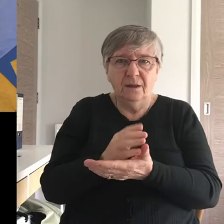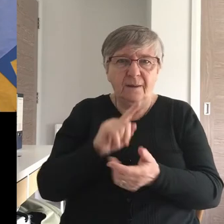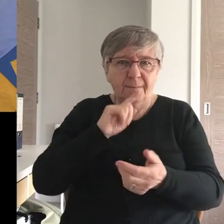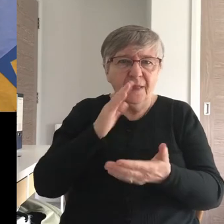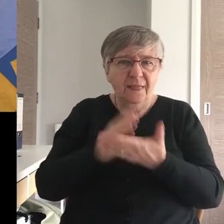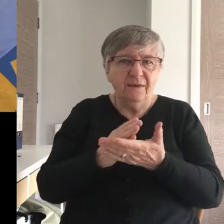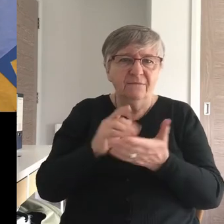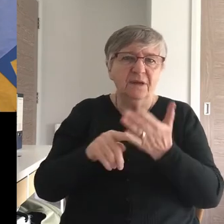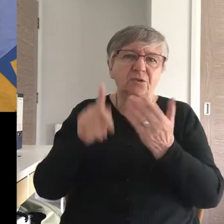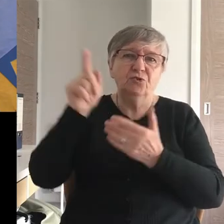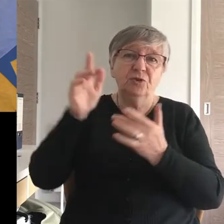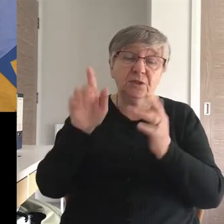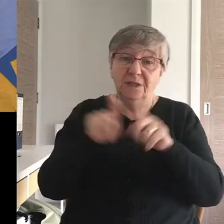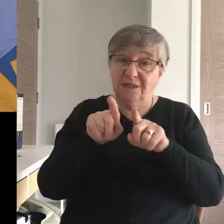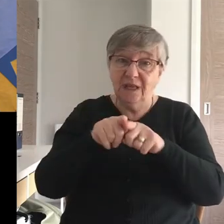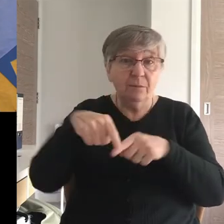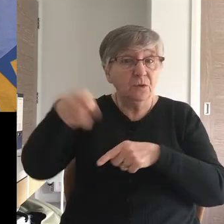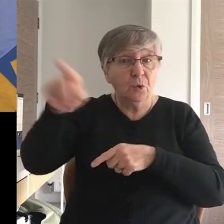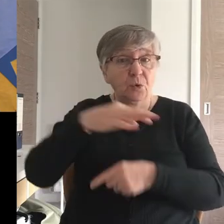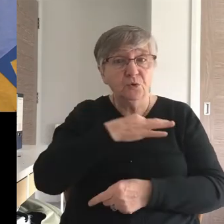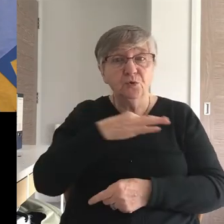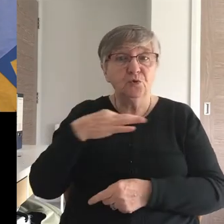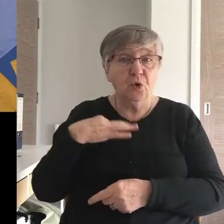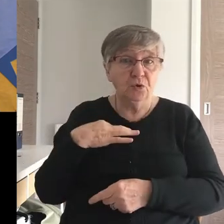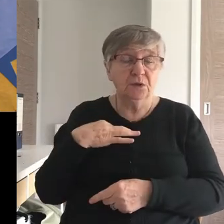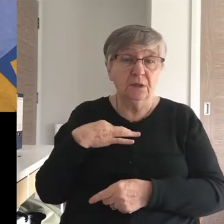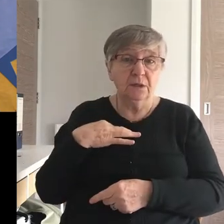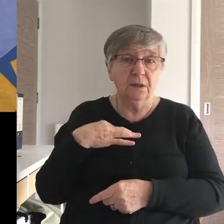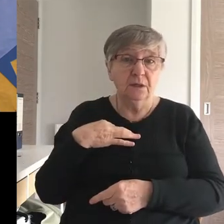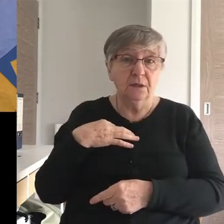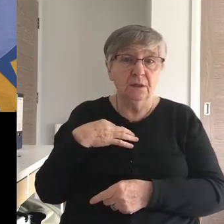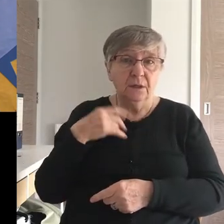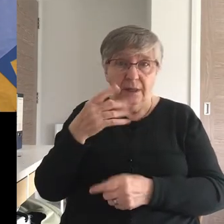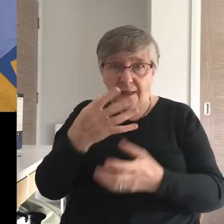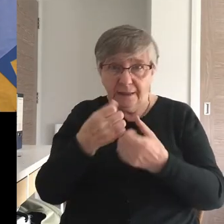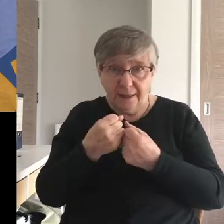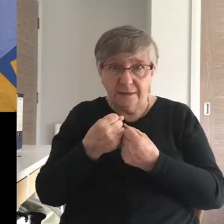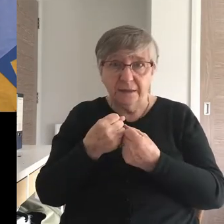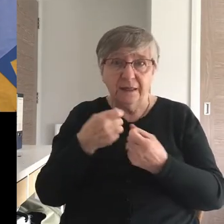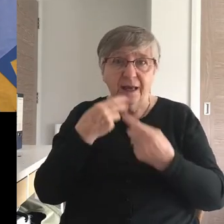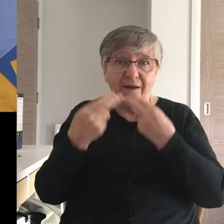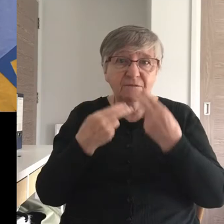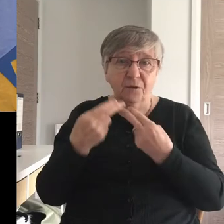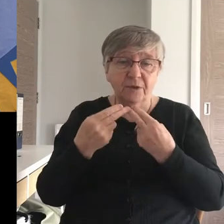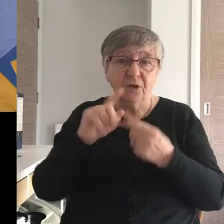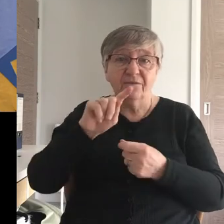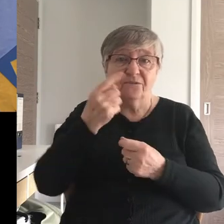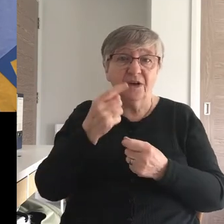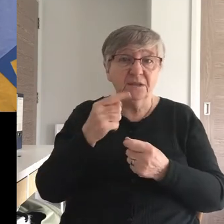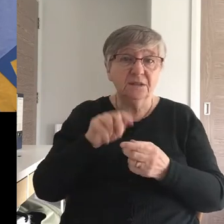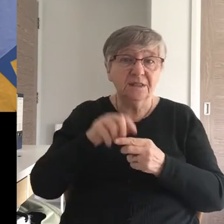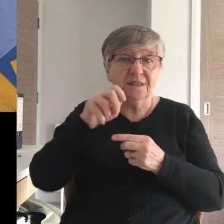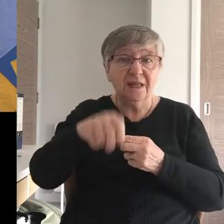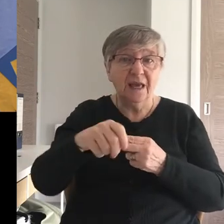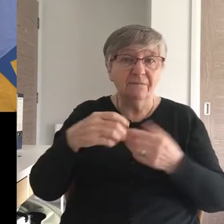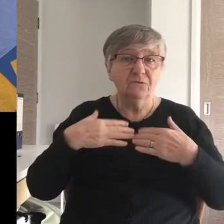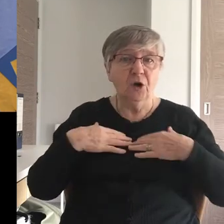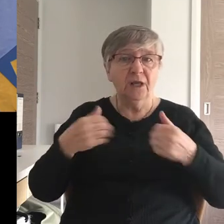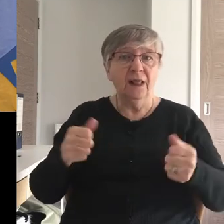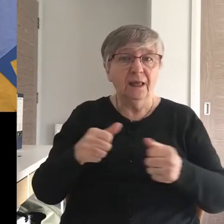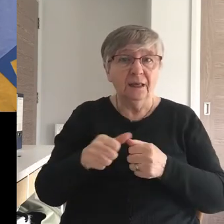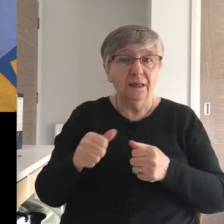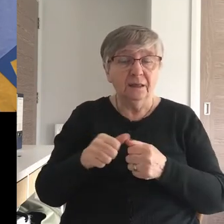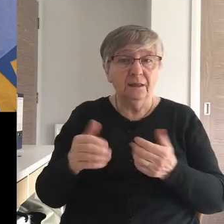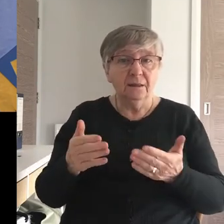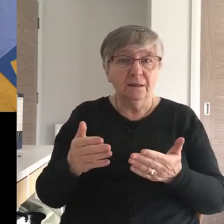Just as going to the doctor and getting a diagnosis can be the first step towards a healing, so